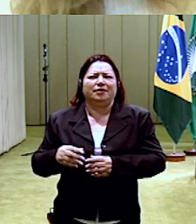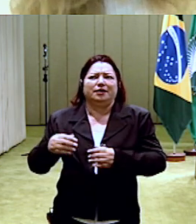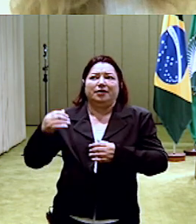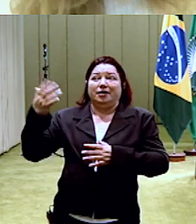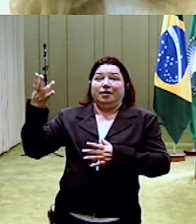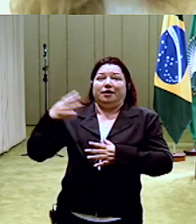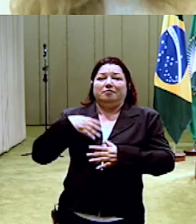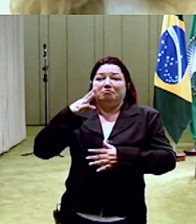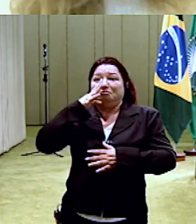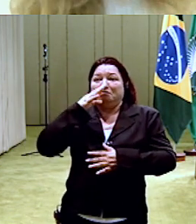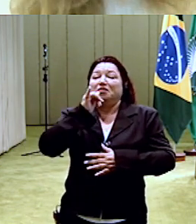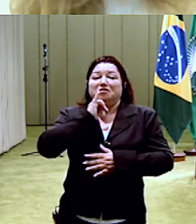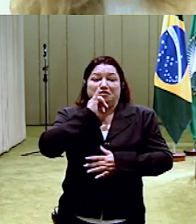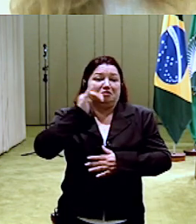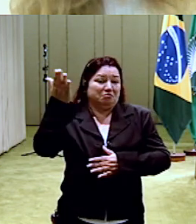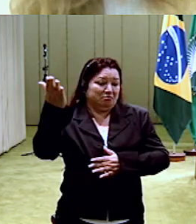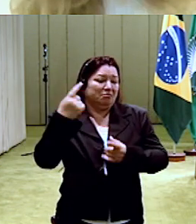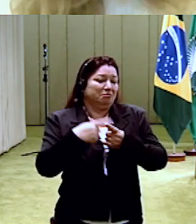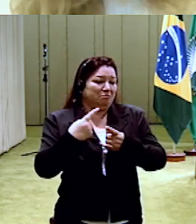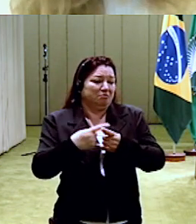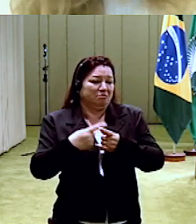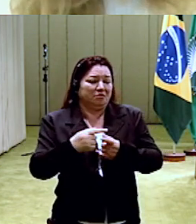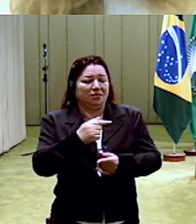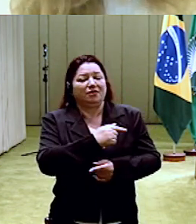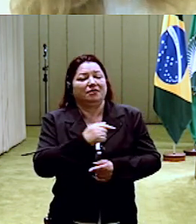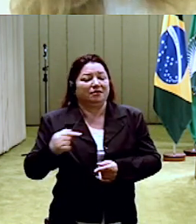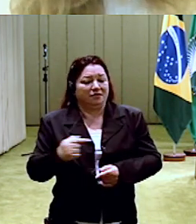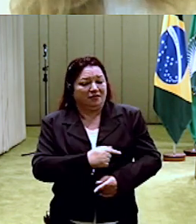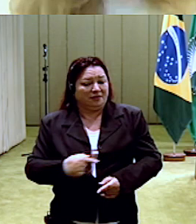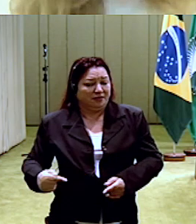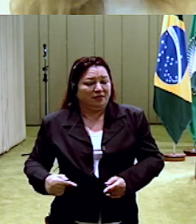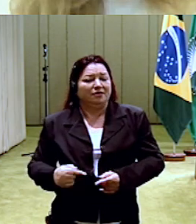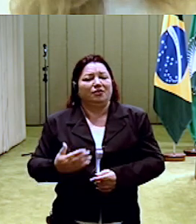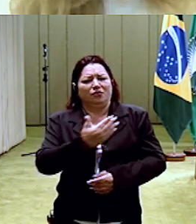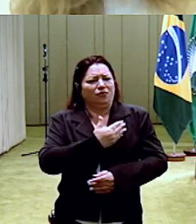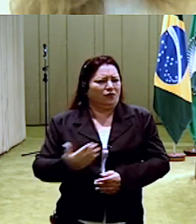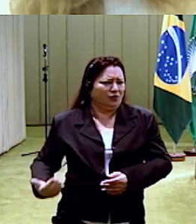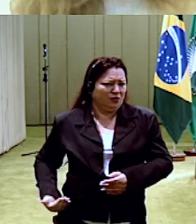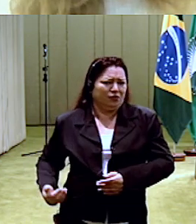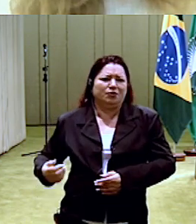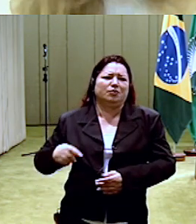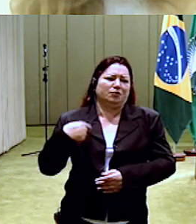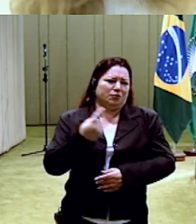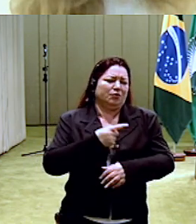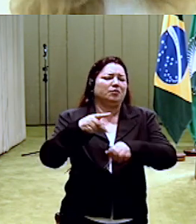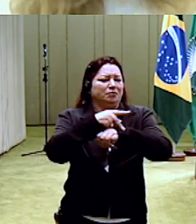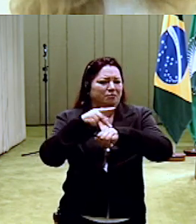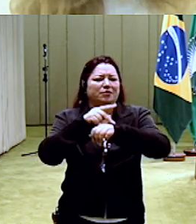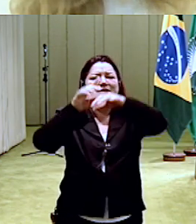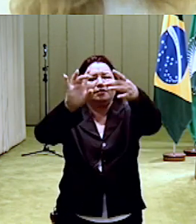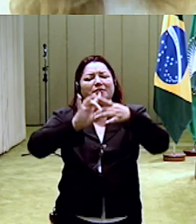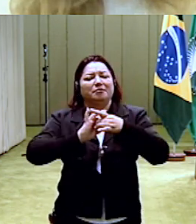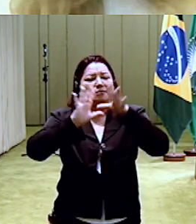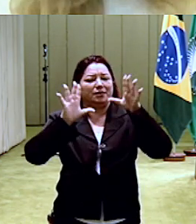in running our country and achievements she made. And that is why Tanzania now is a leading democracy in